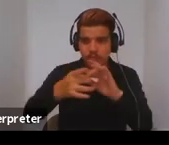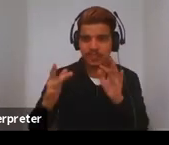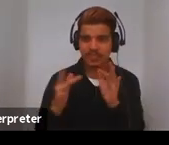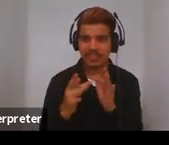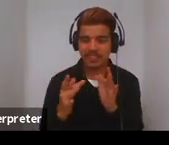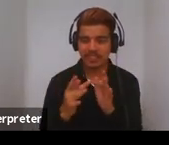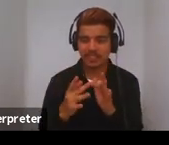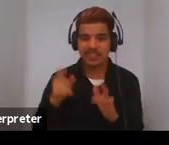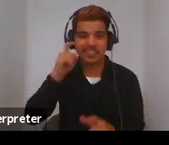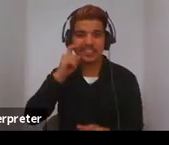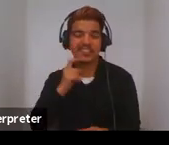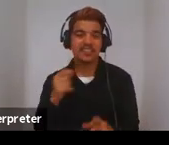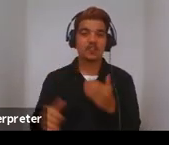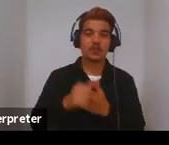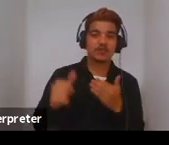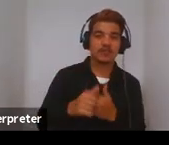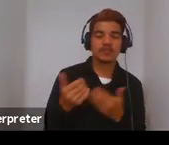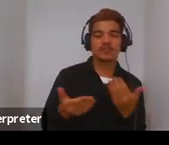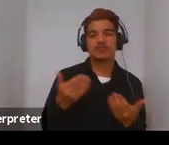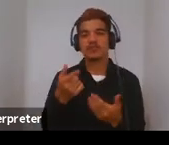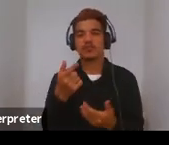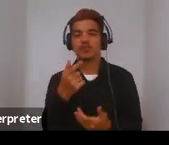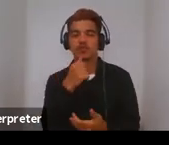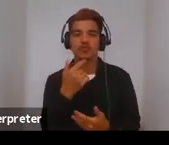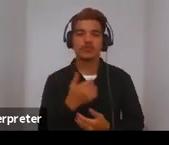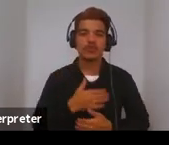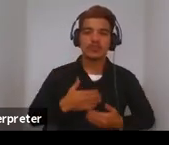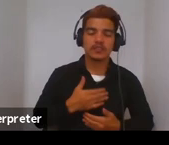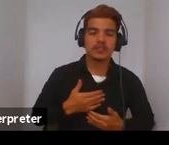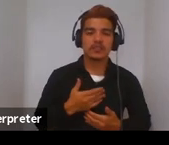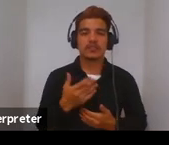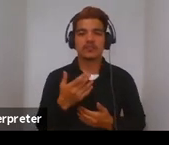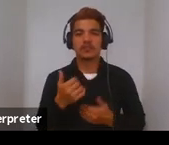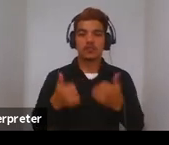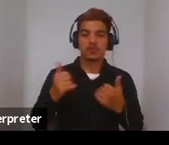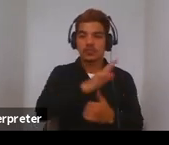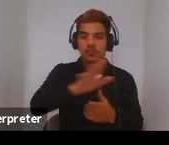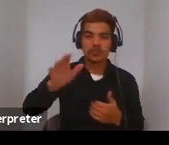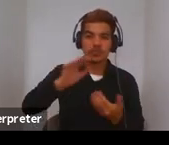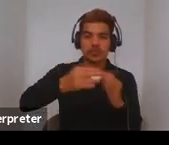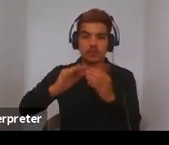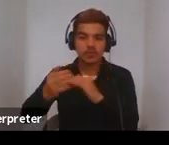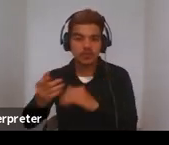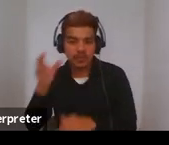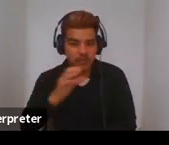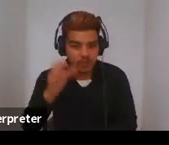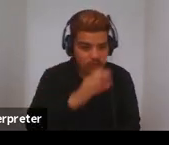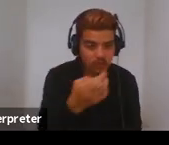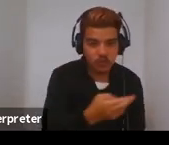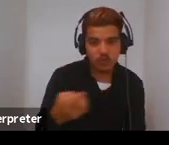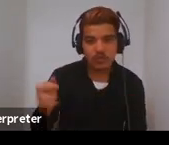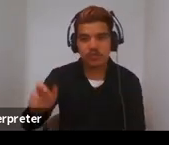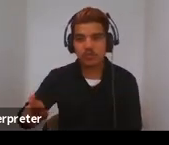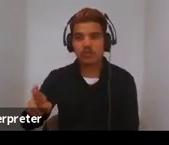to other issues you may be passionate about or for which your community is seeking resources